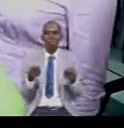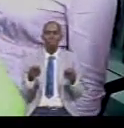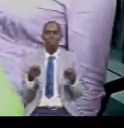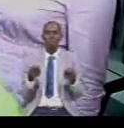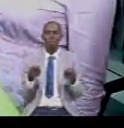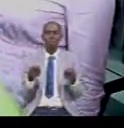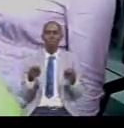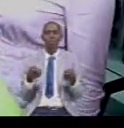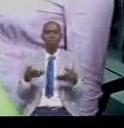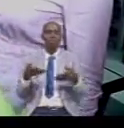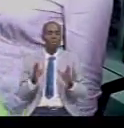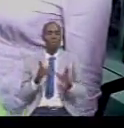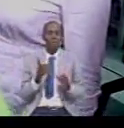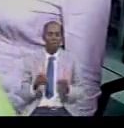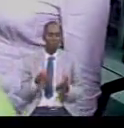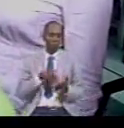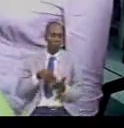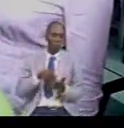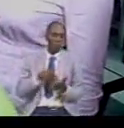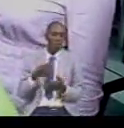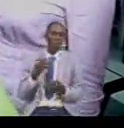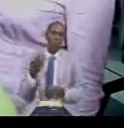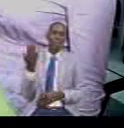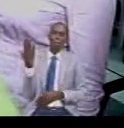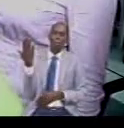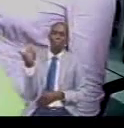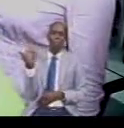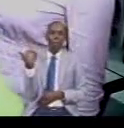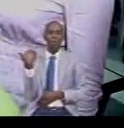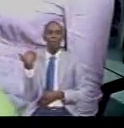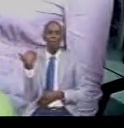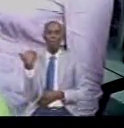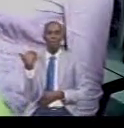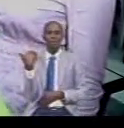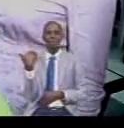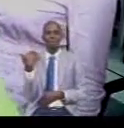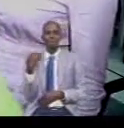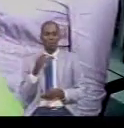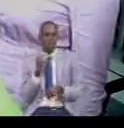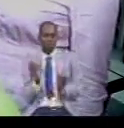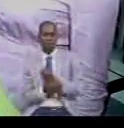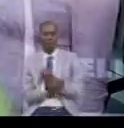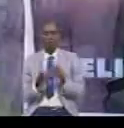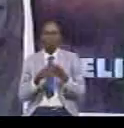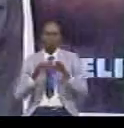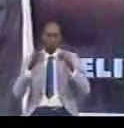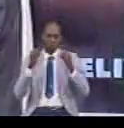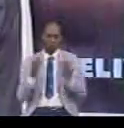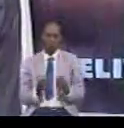Let the weakness of the past be turned to strength.